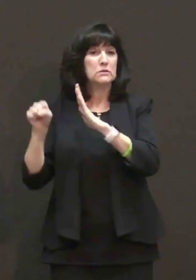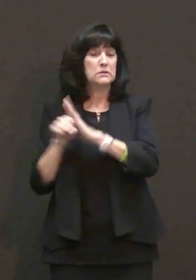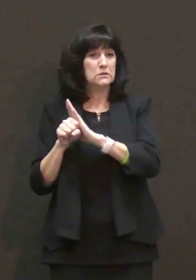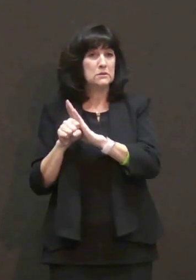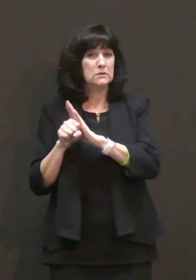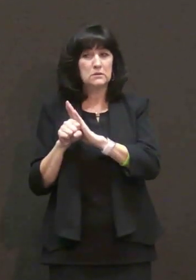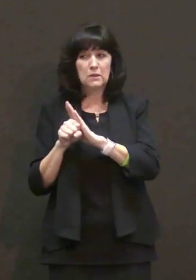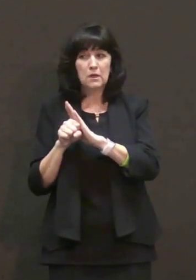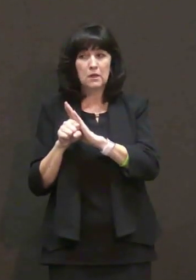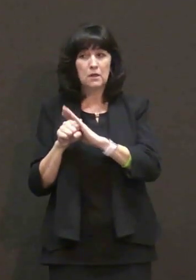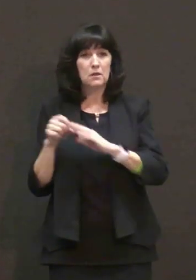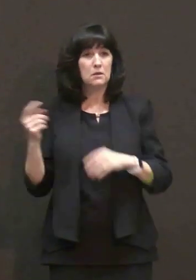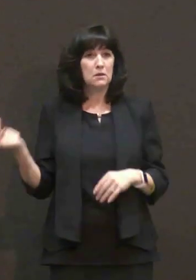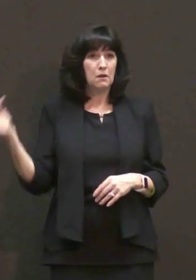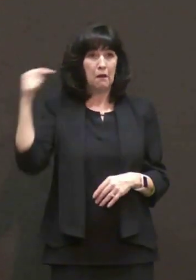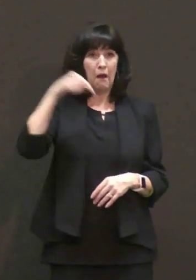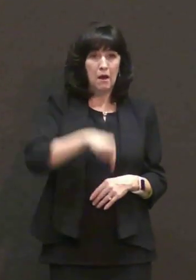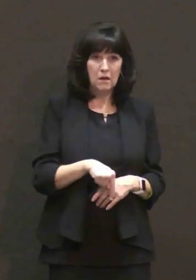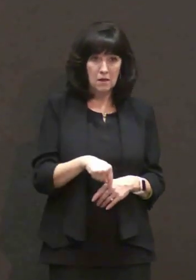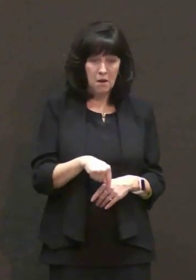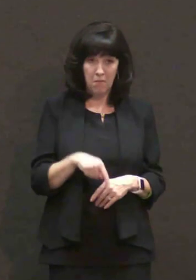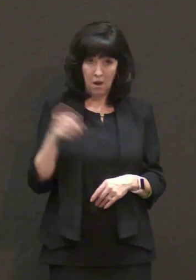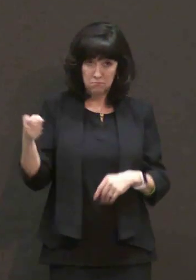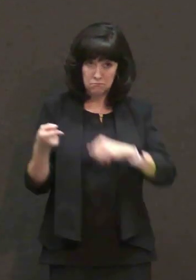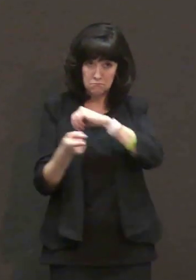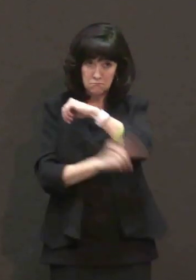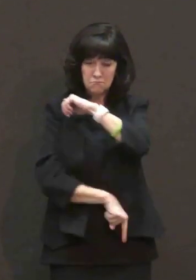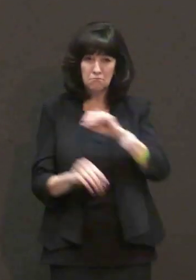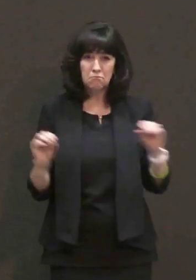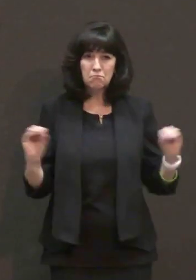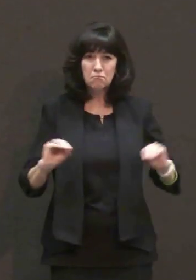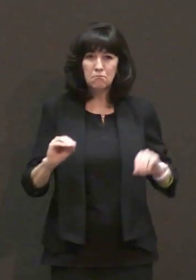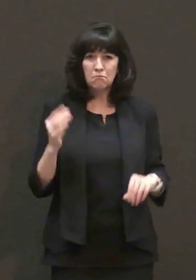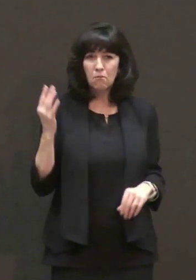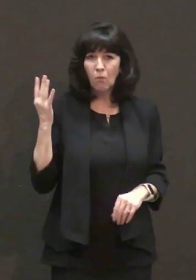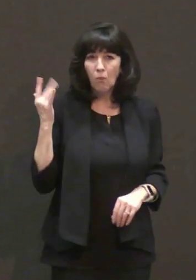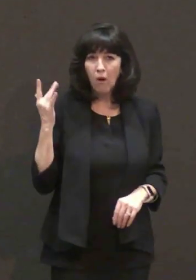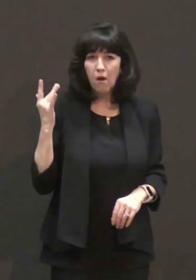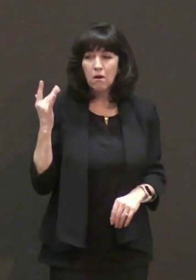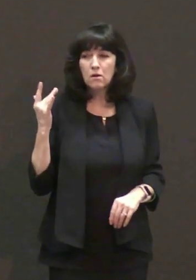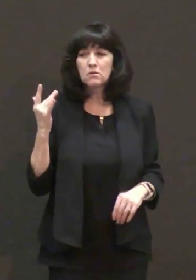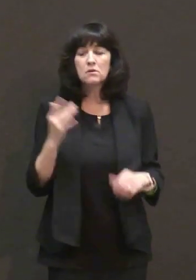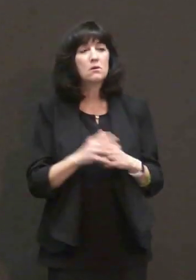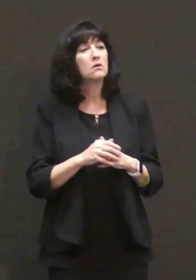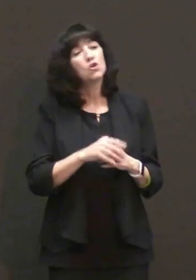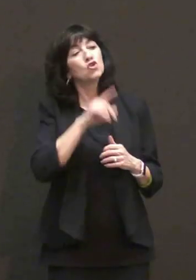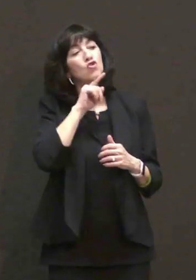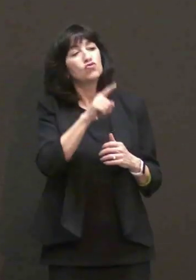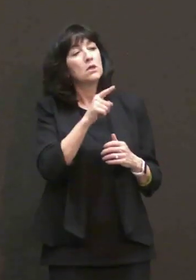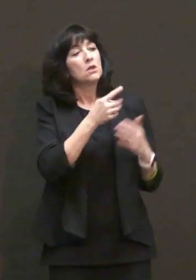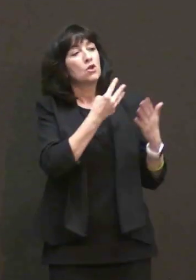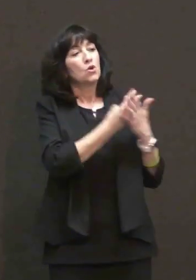I'm not sure they would be implicated under the ban. The quarantine is for